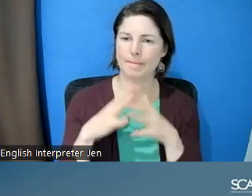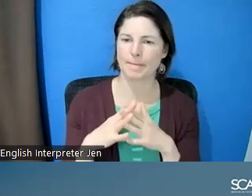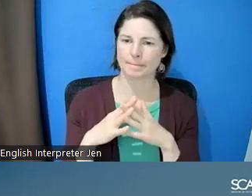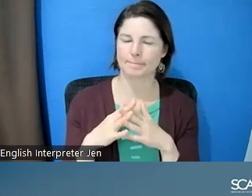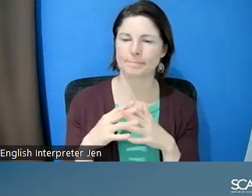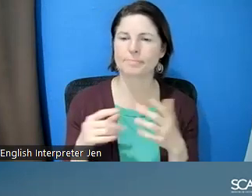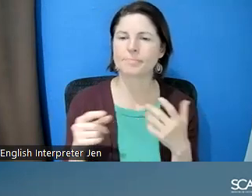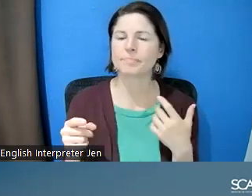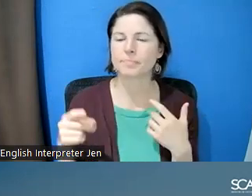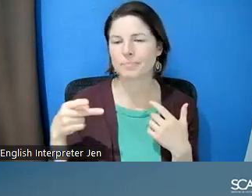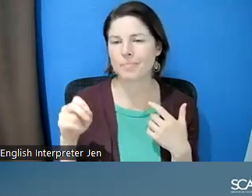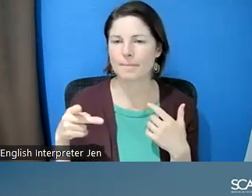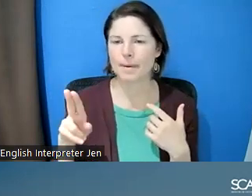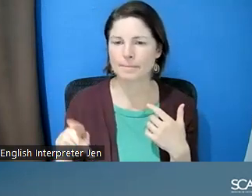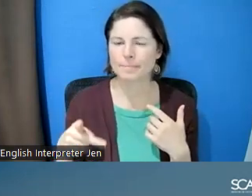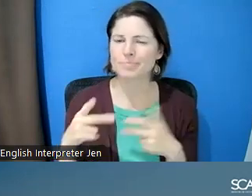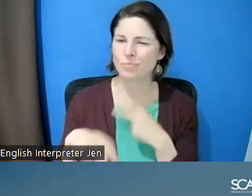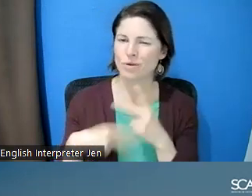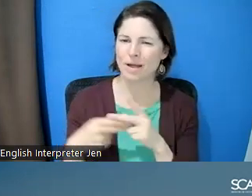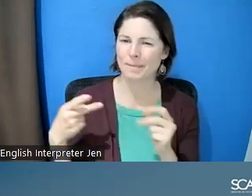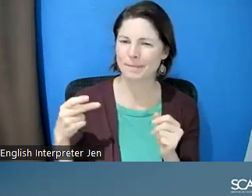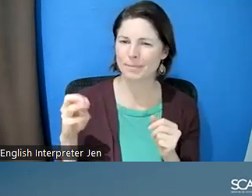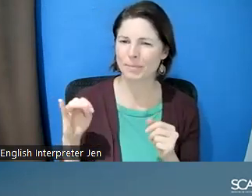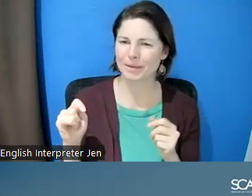kind of permits exactly do we need from the city?